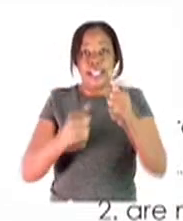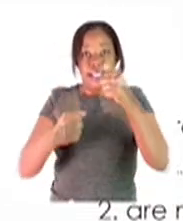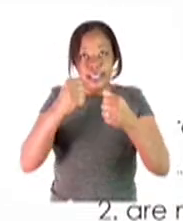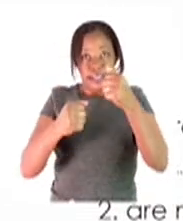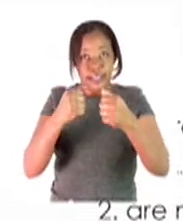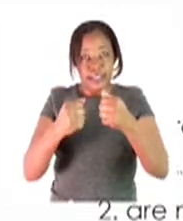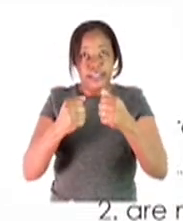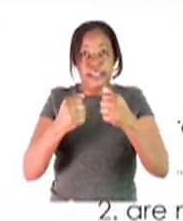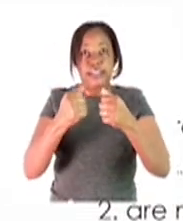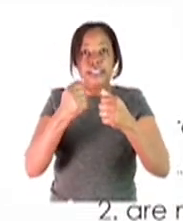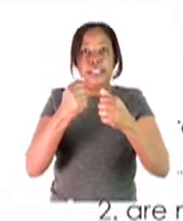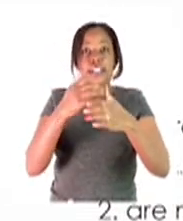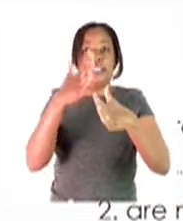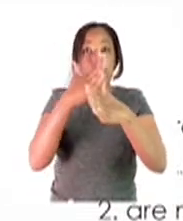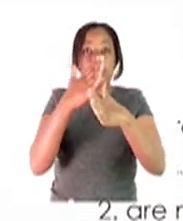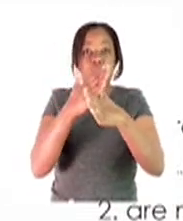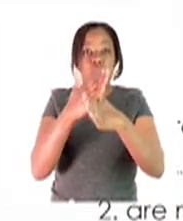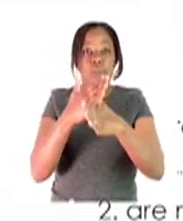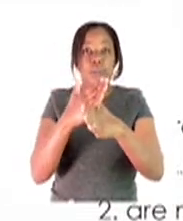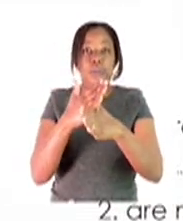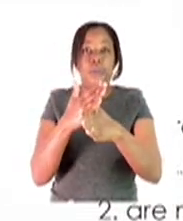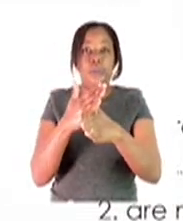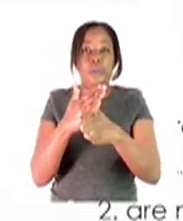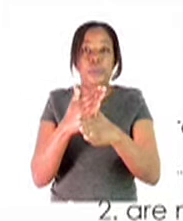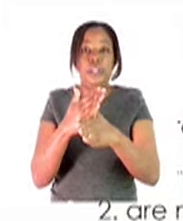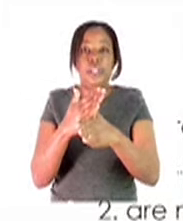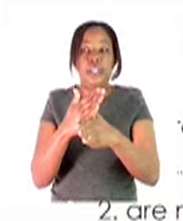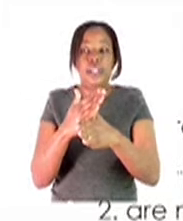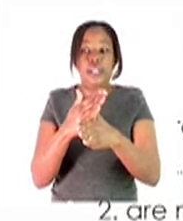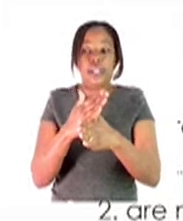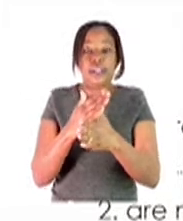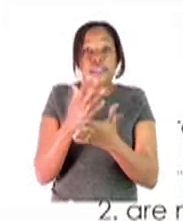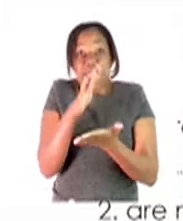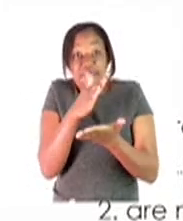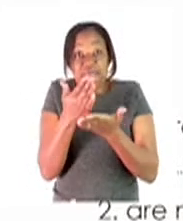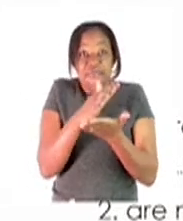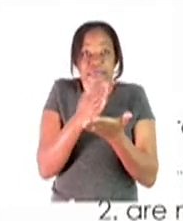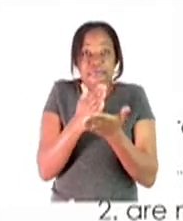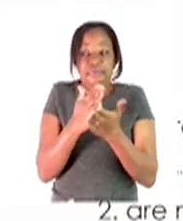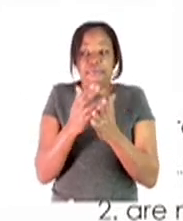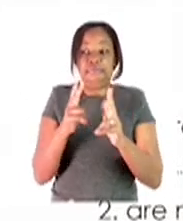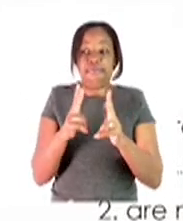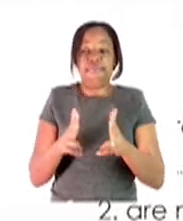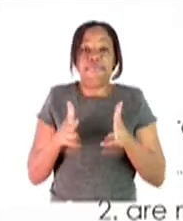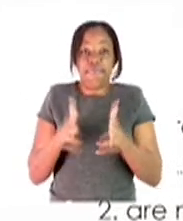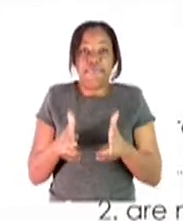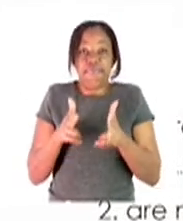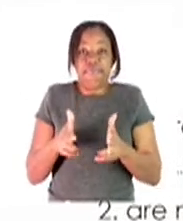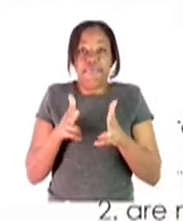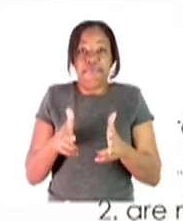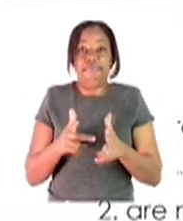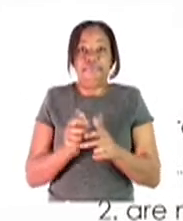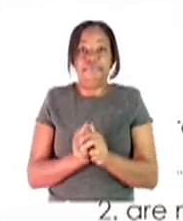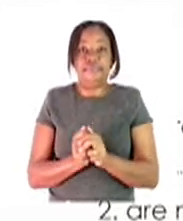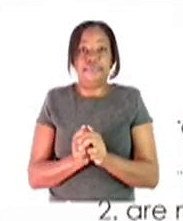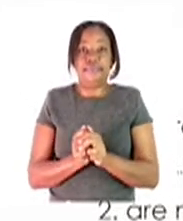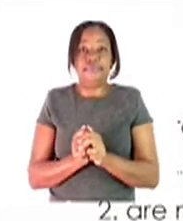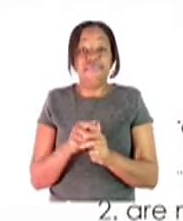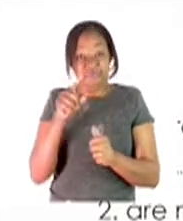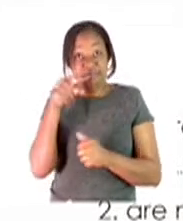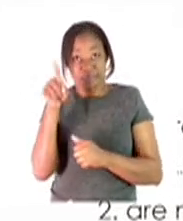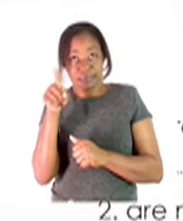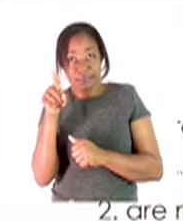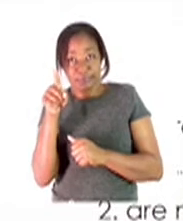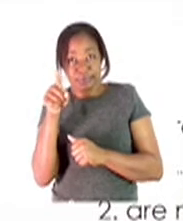by train. Is that sentence now making sense? Okay, I think it does make sense, but if you think otherwise,